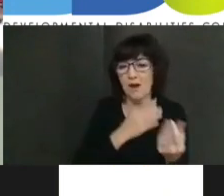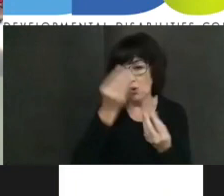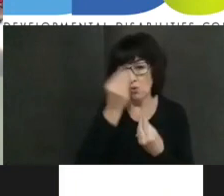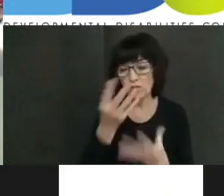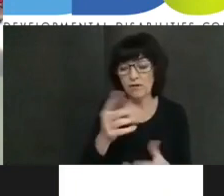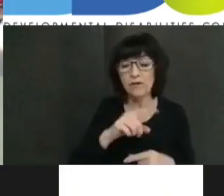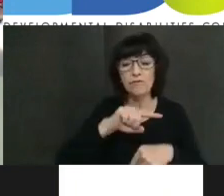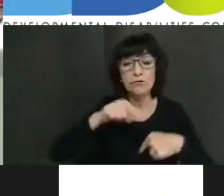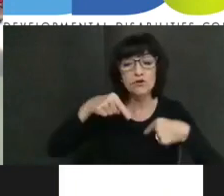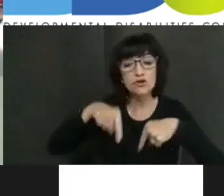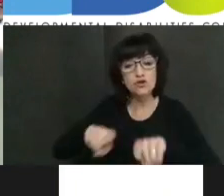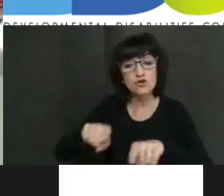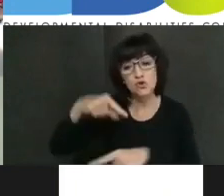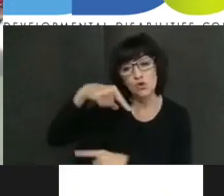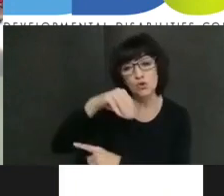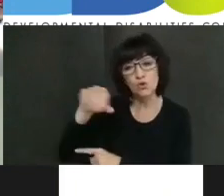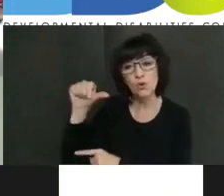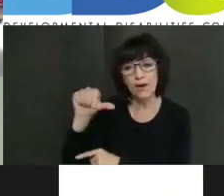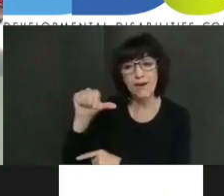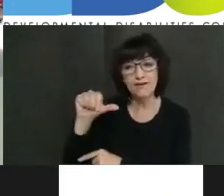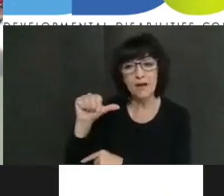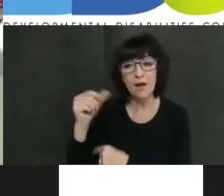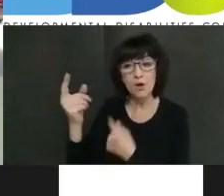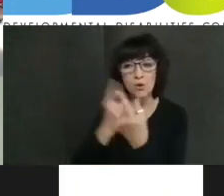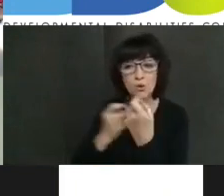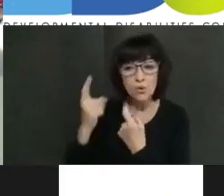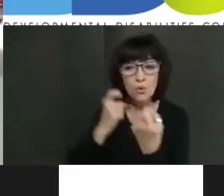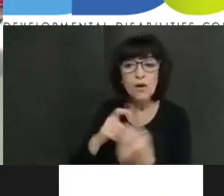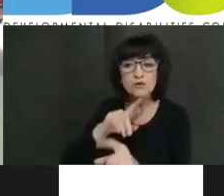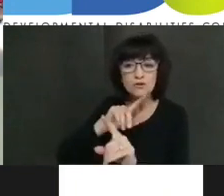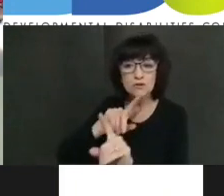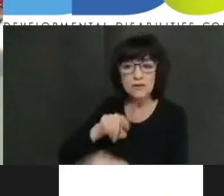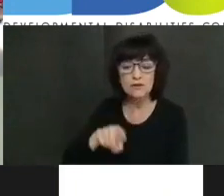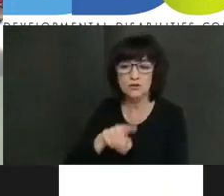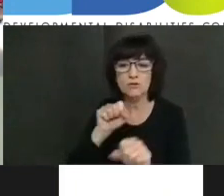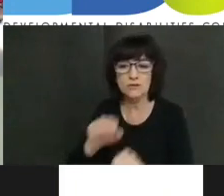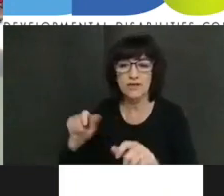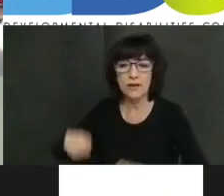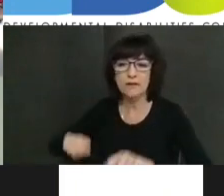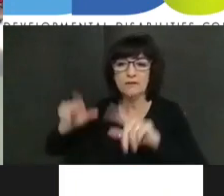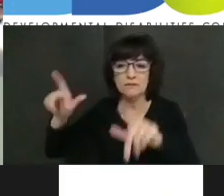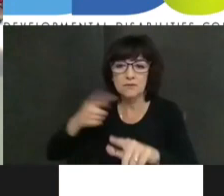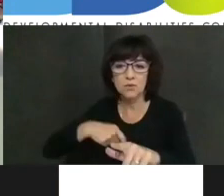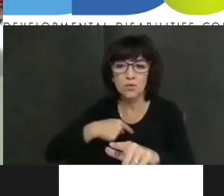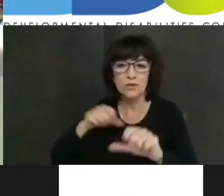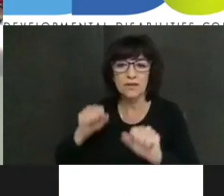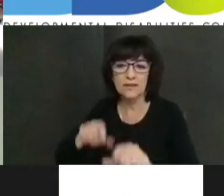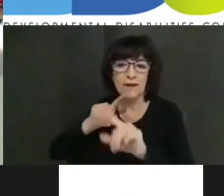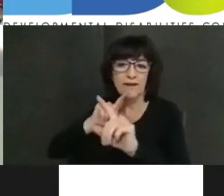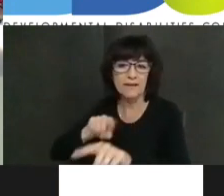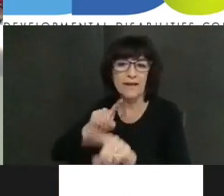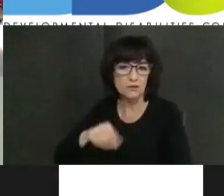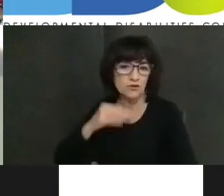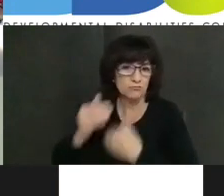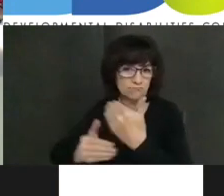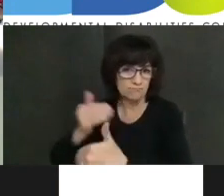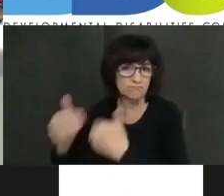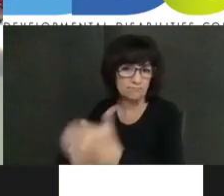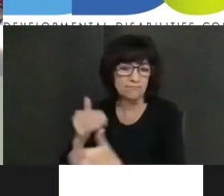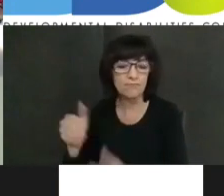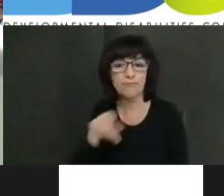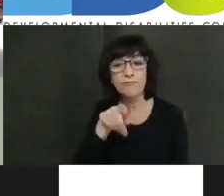section, please feel free to ask any questions or pop them into the chat window and we'll answer as we go. Andrea, I'm going to hand